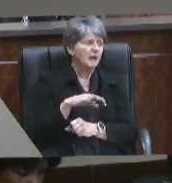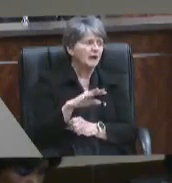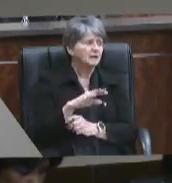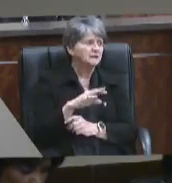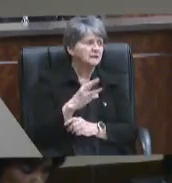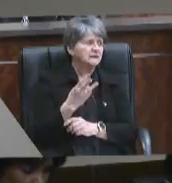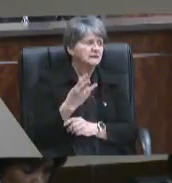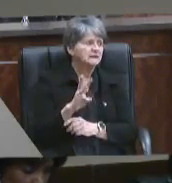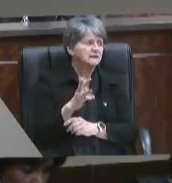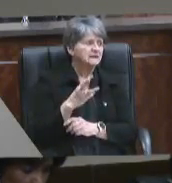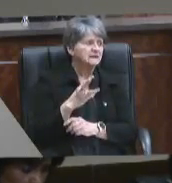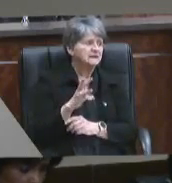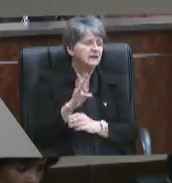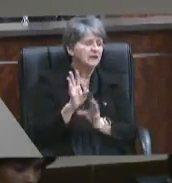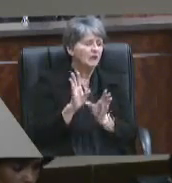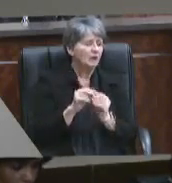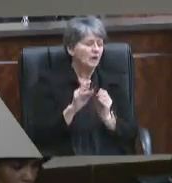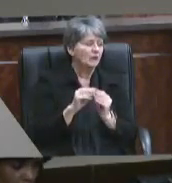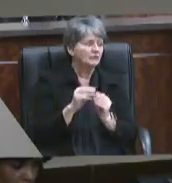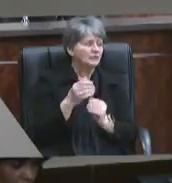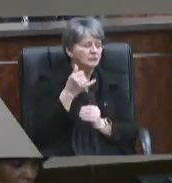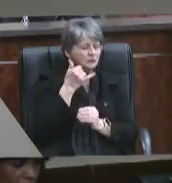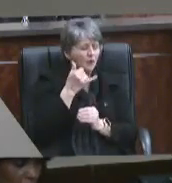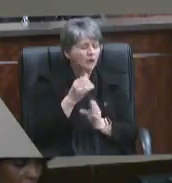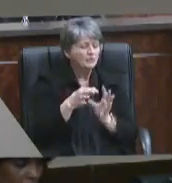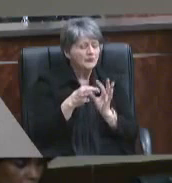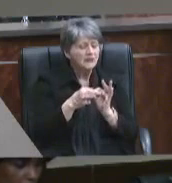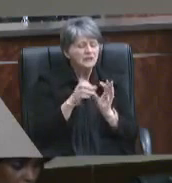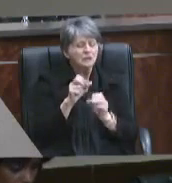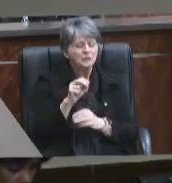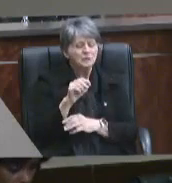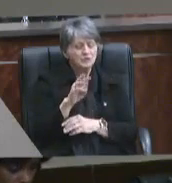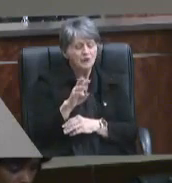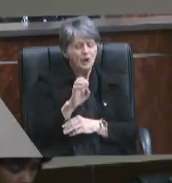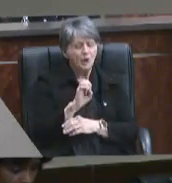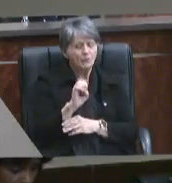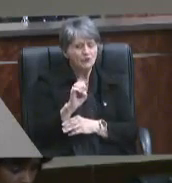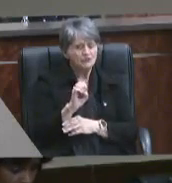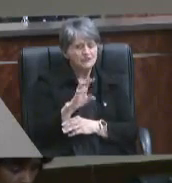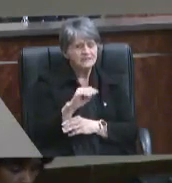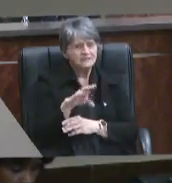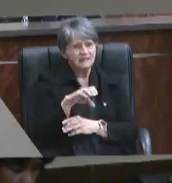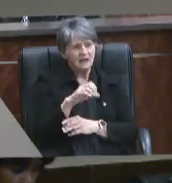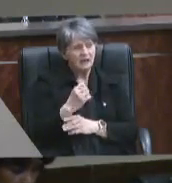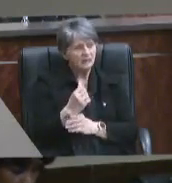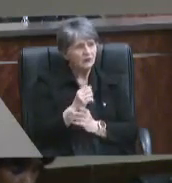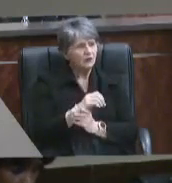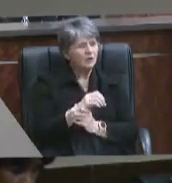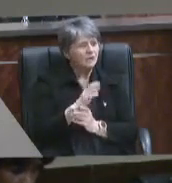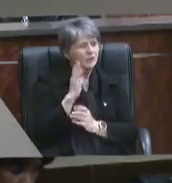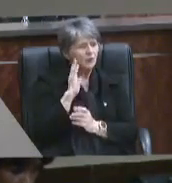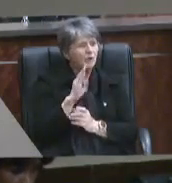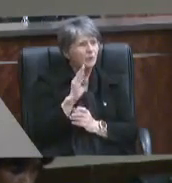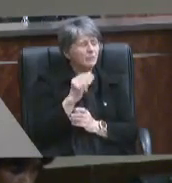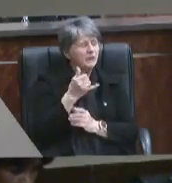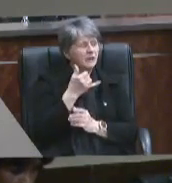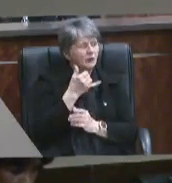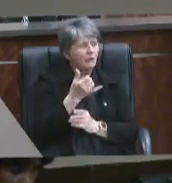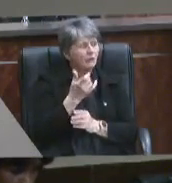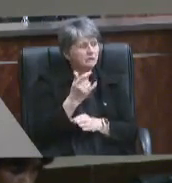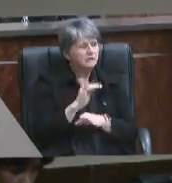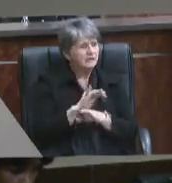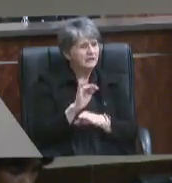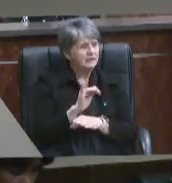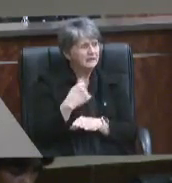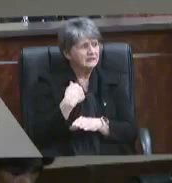16 conference calls on snow emergencies and other emergencies. There will be a call tonight as we